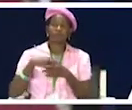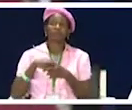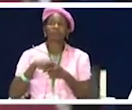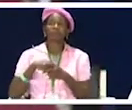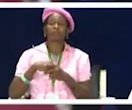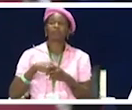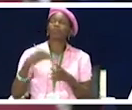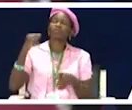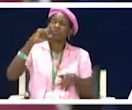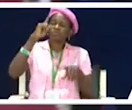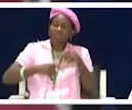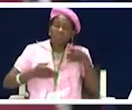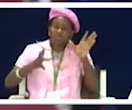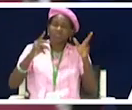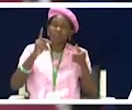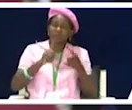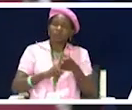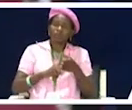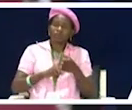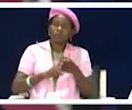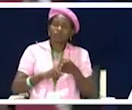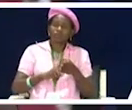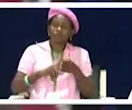You can't allow them to starve.